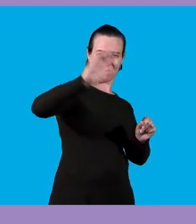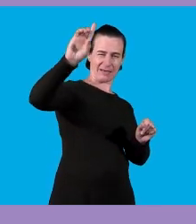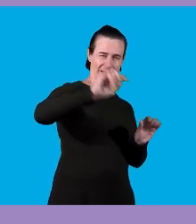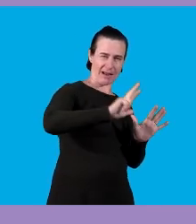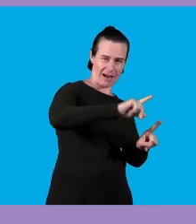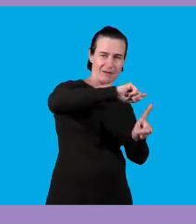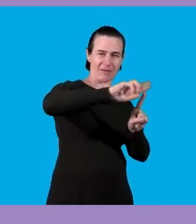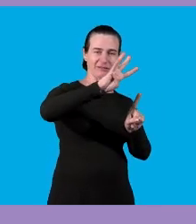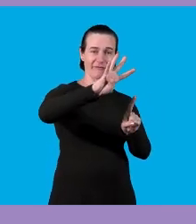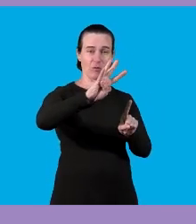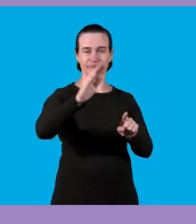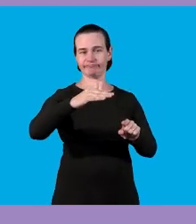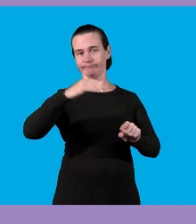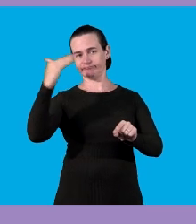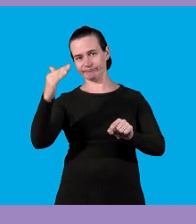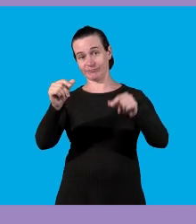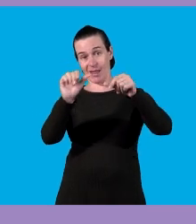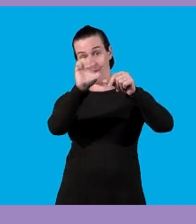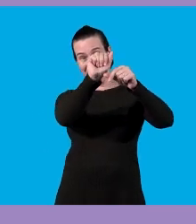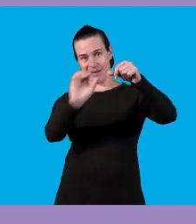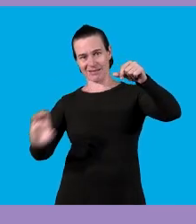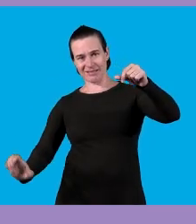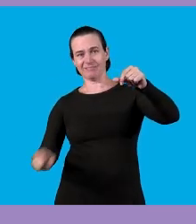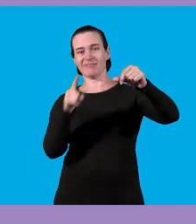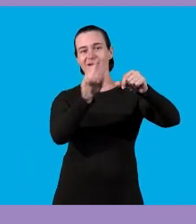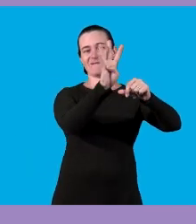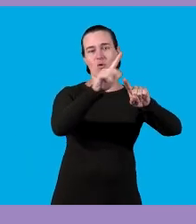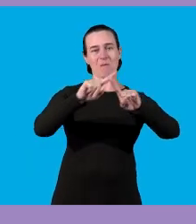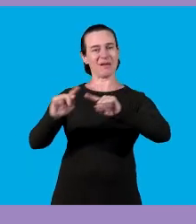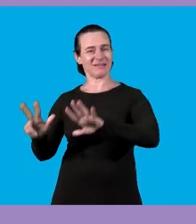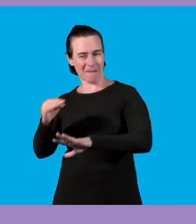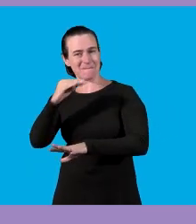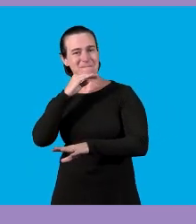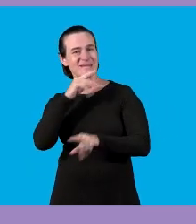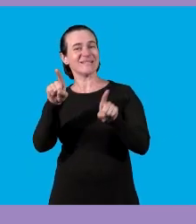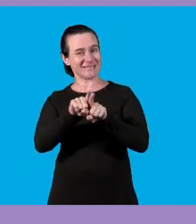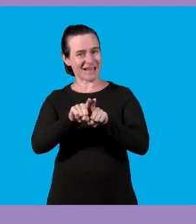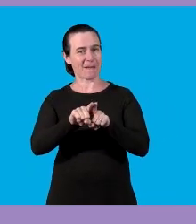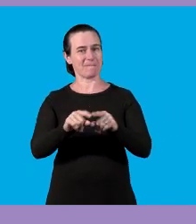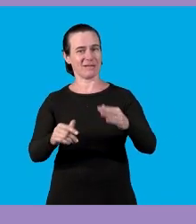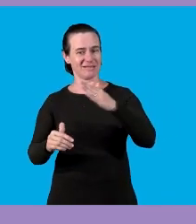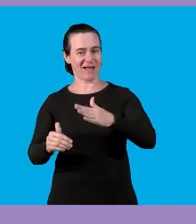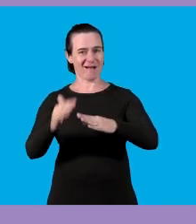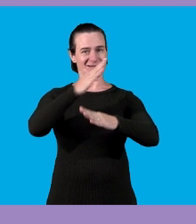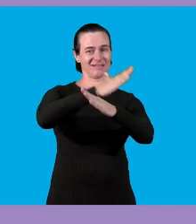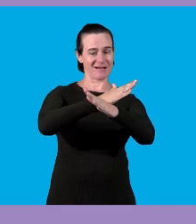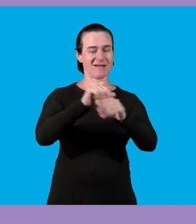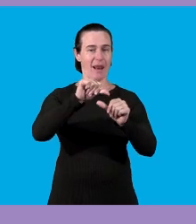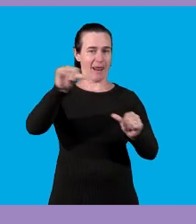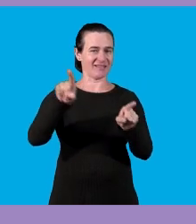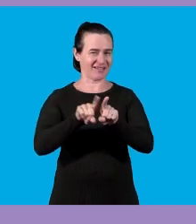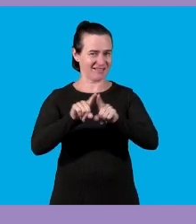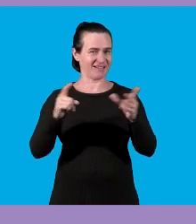4 centimeters, and on the other triangle we also have 8 centimeters plus 4 centimeters. So we have another side that is